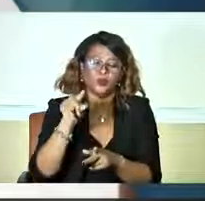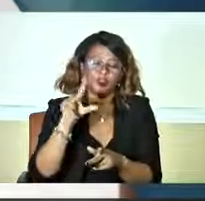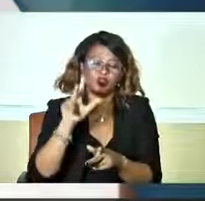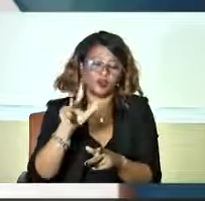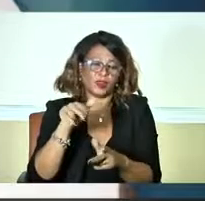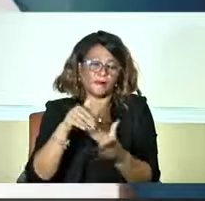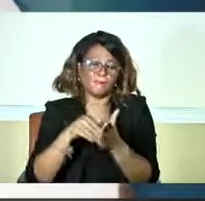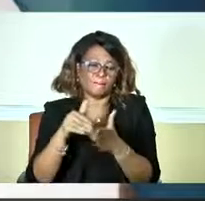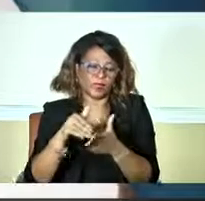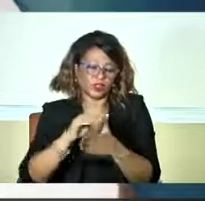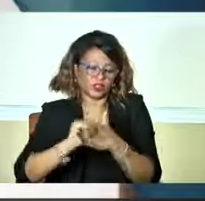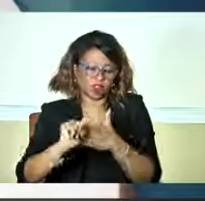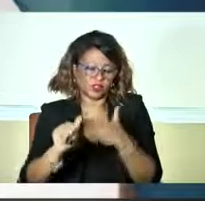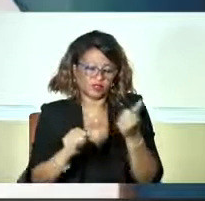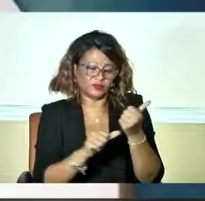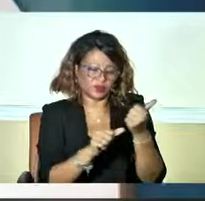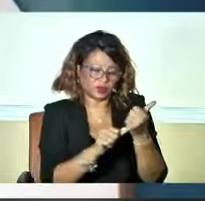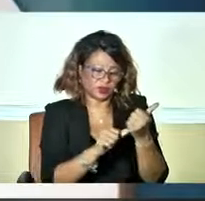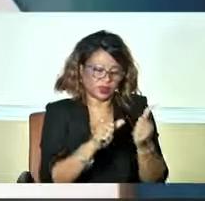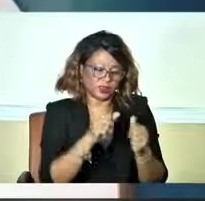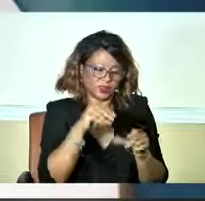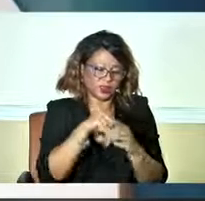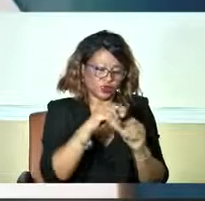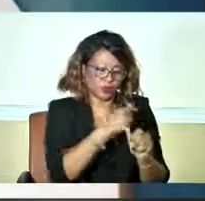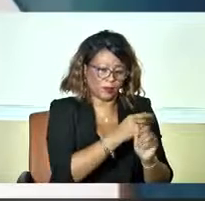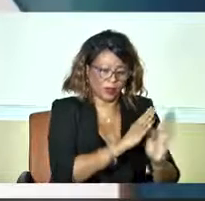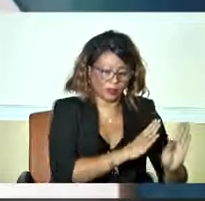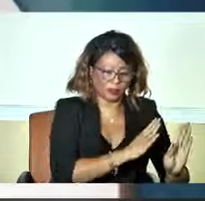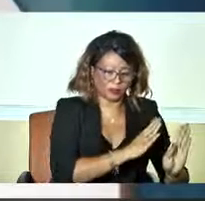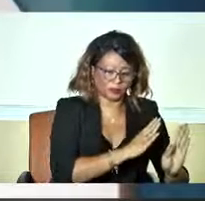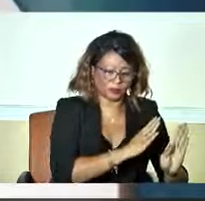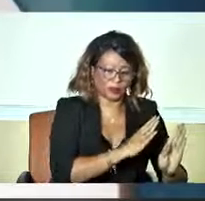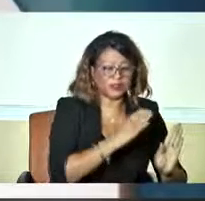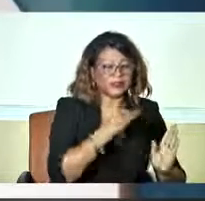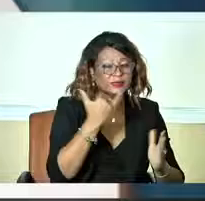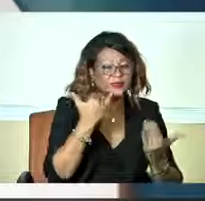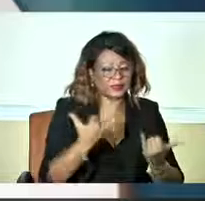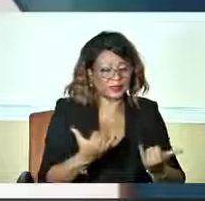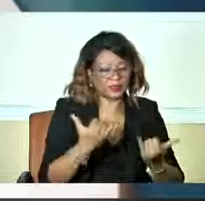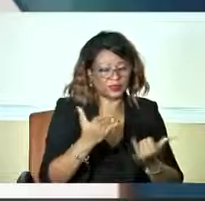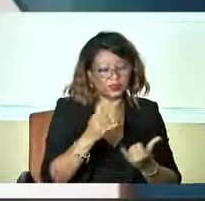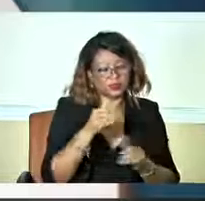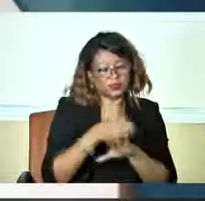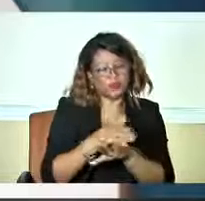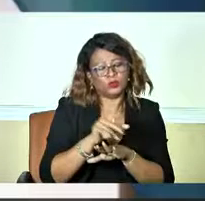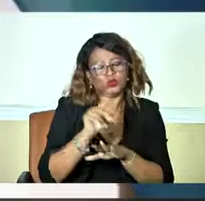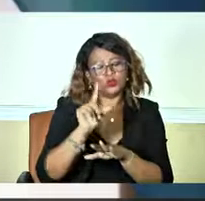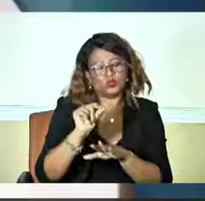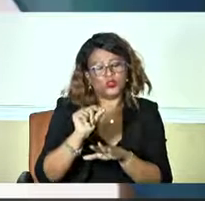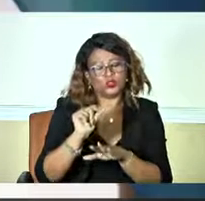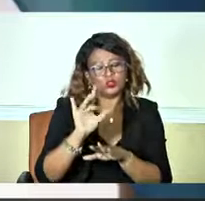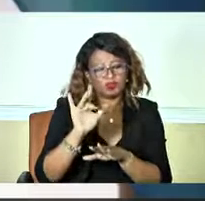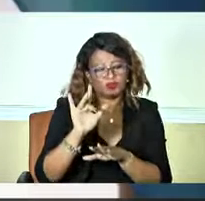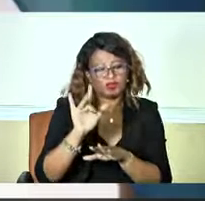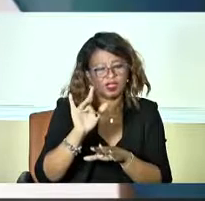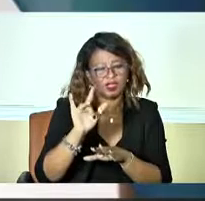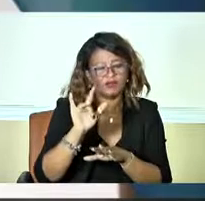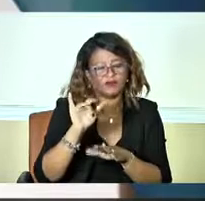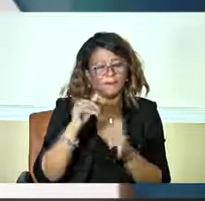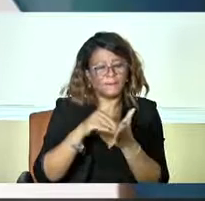million of assistance in Grand Bahama. To date, some $20.5